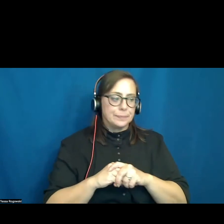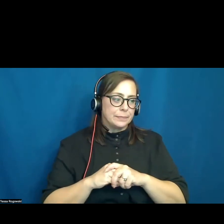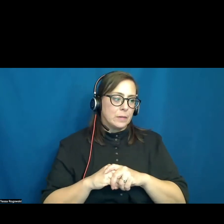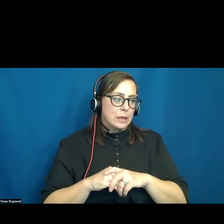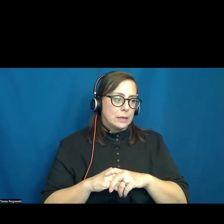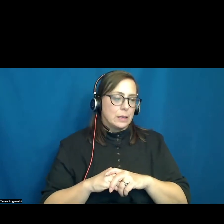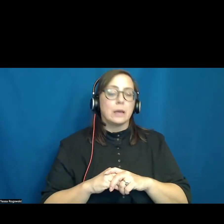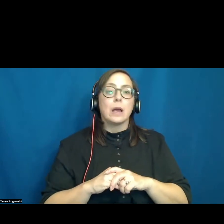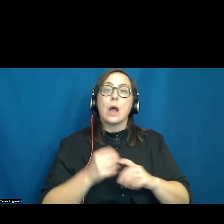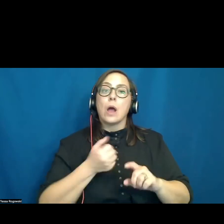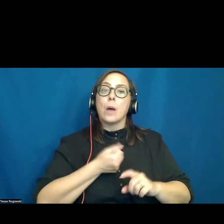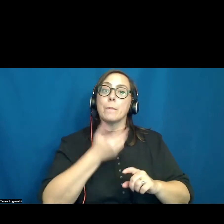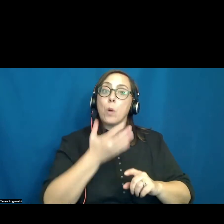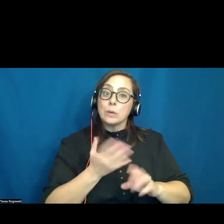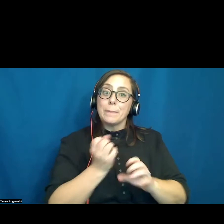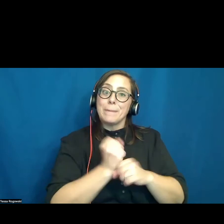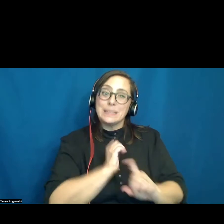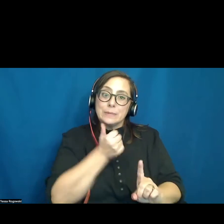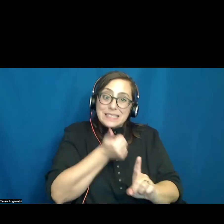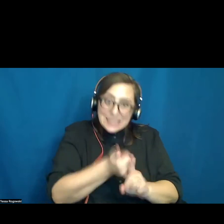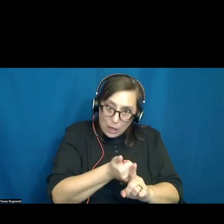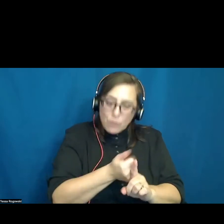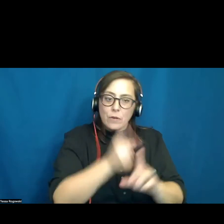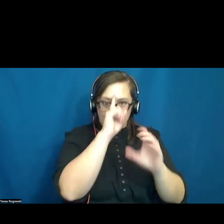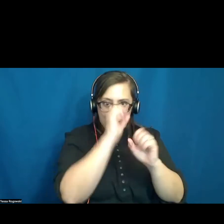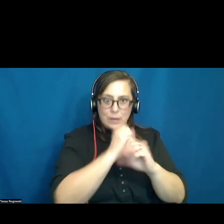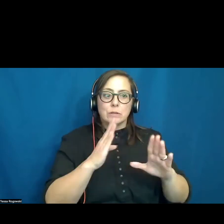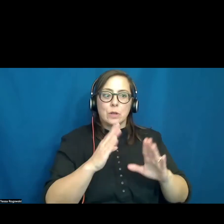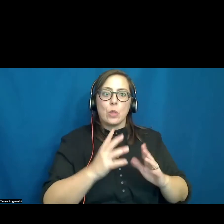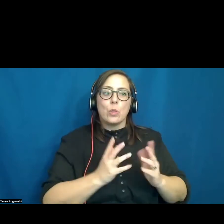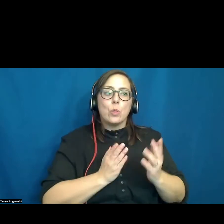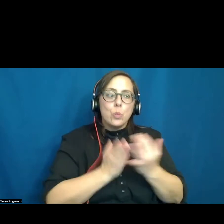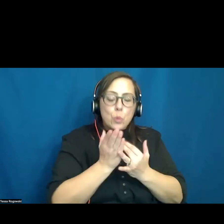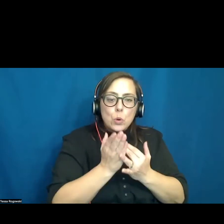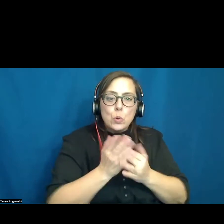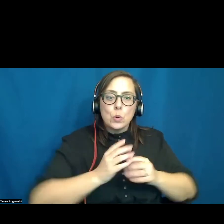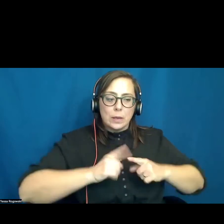poet makes himself a visionary through a systematic derangement of the senses."